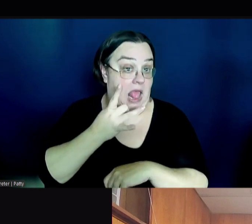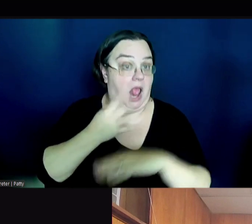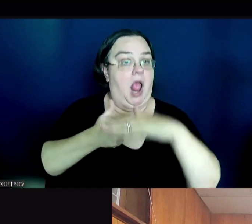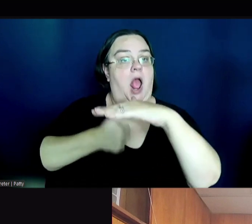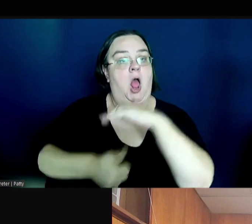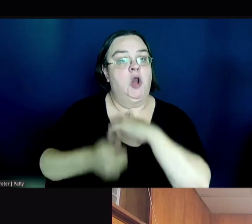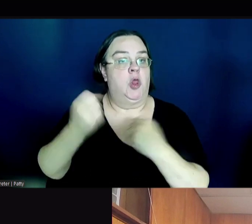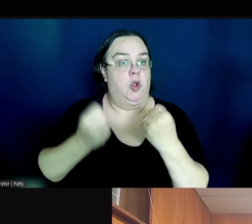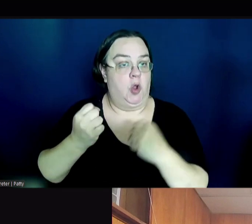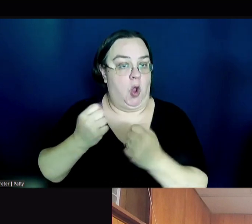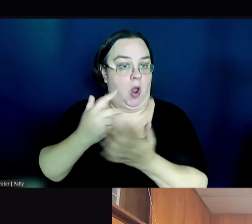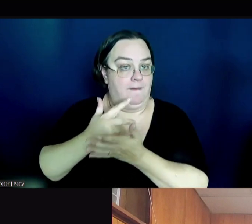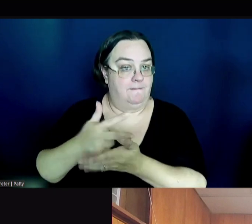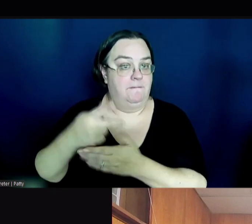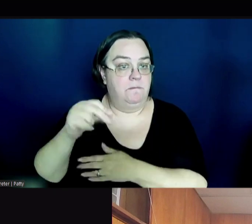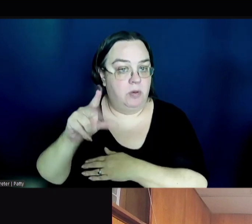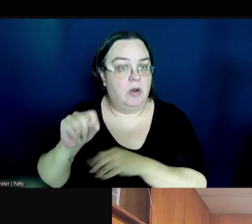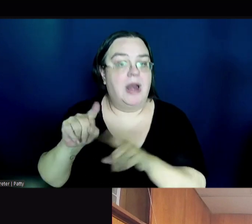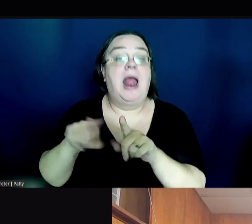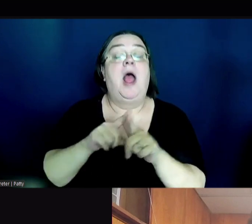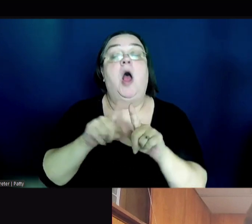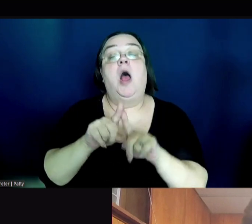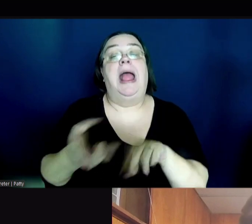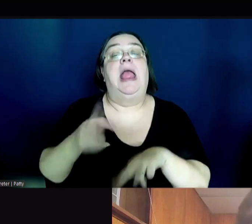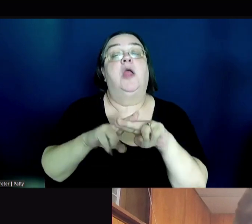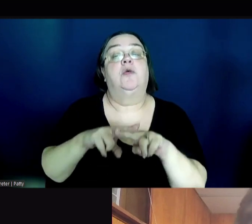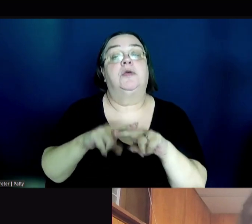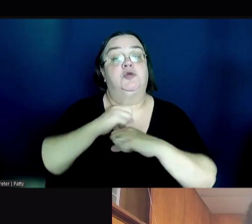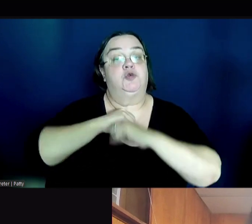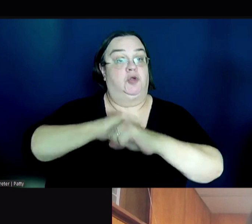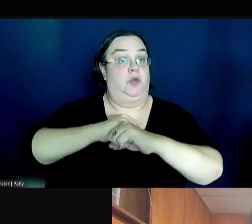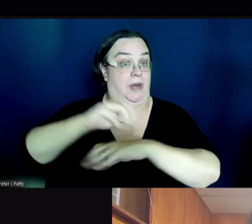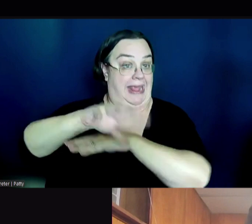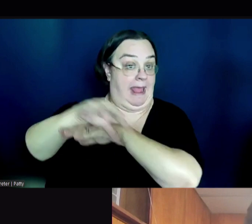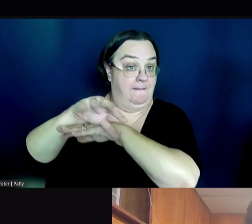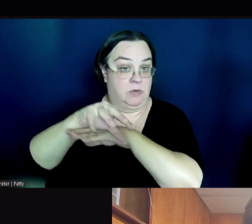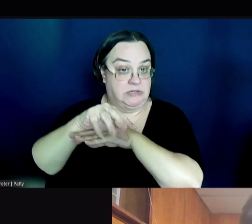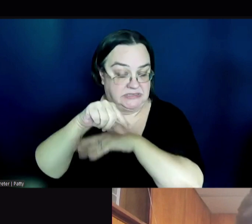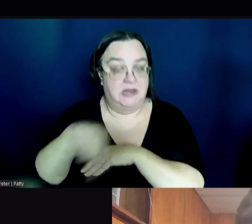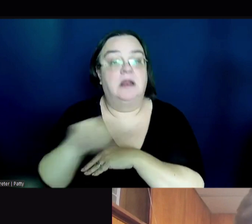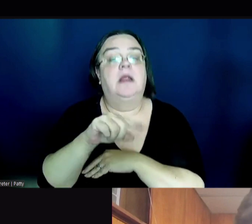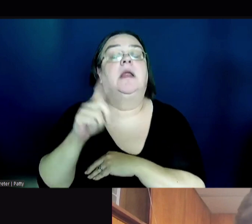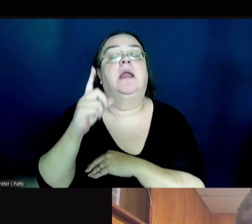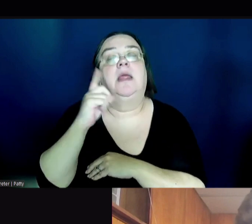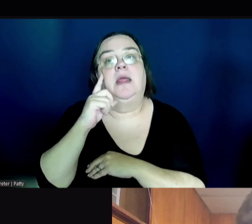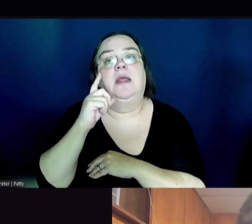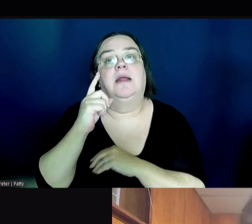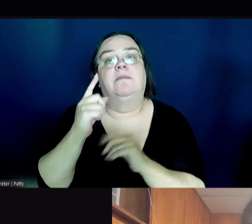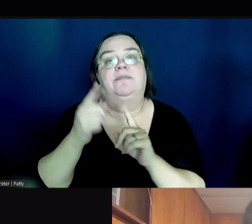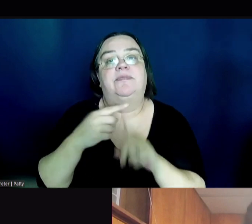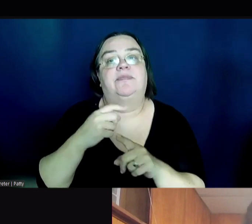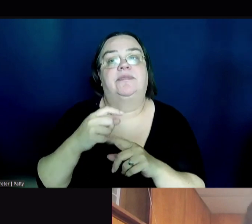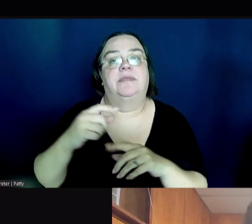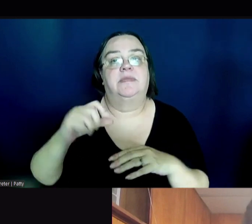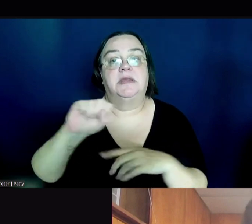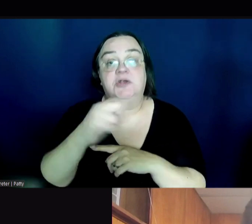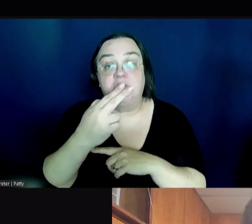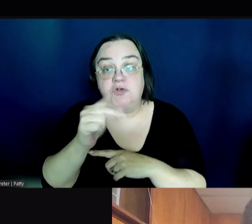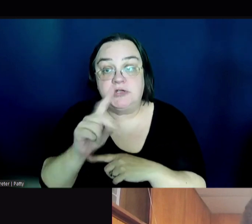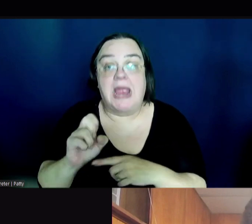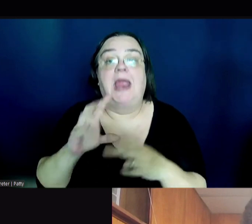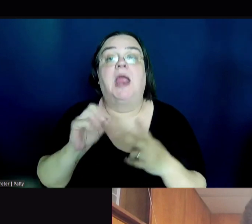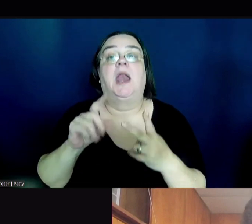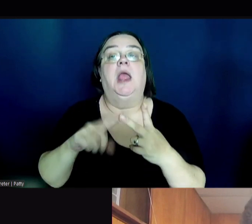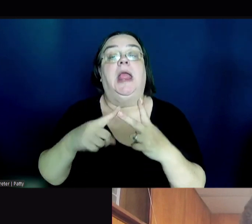and then increased security cameras under the carports. So I think from the shading and the increased